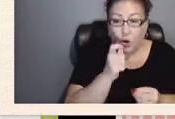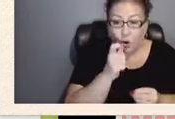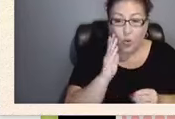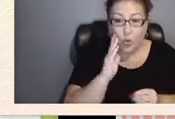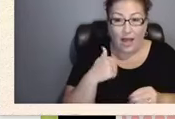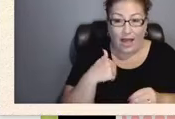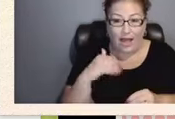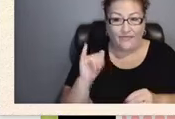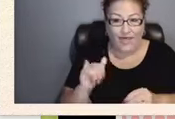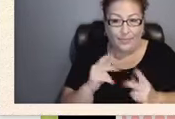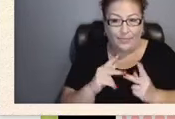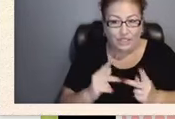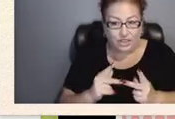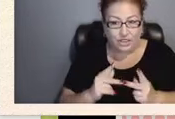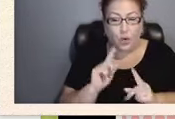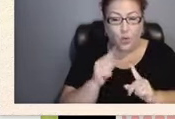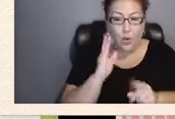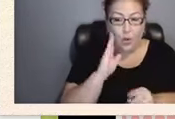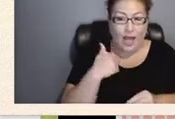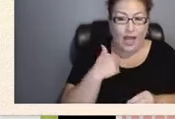have elections?